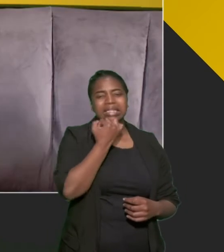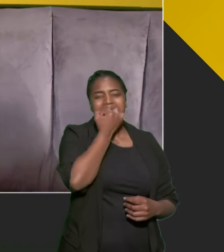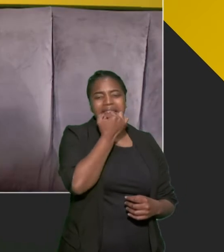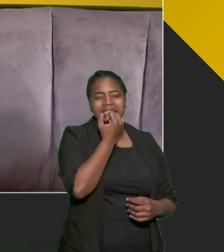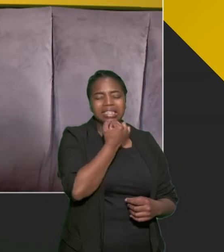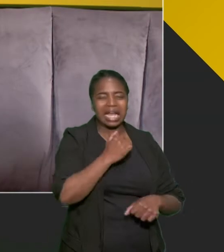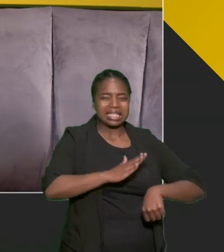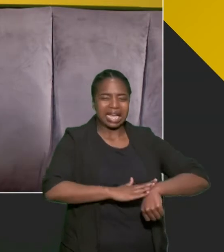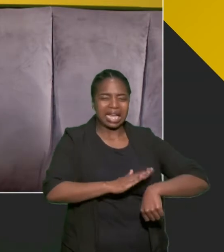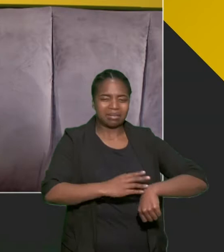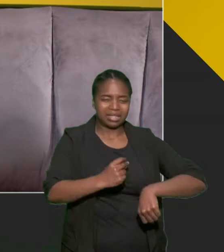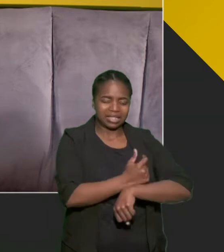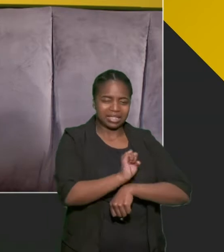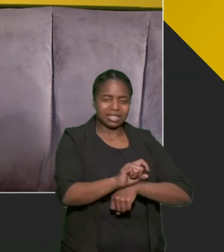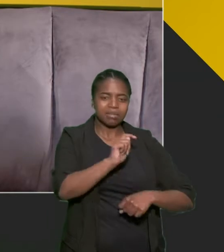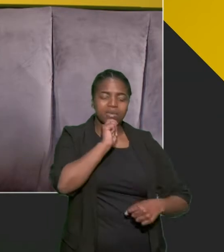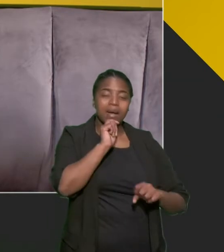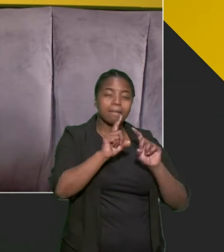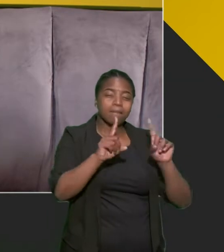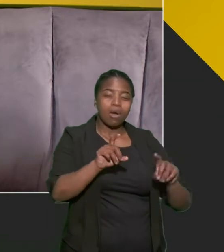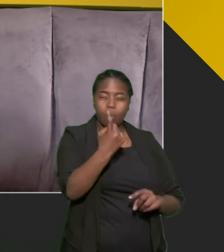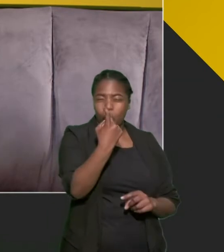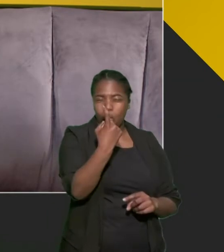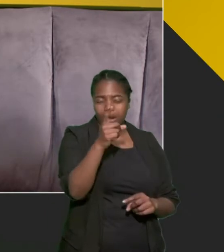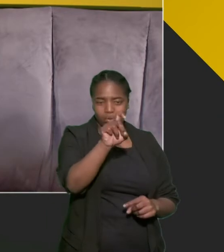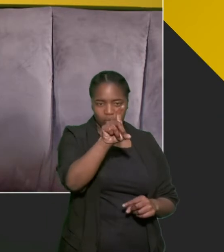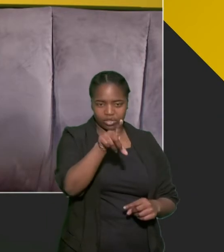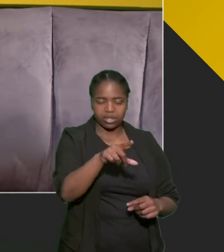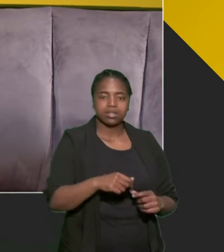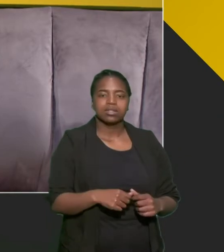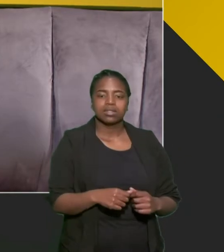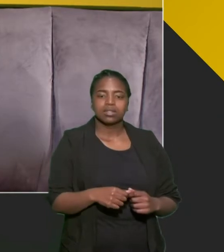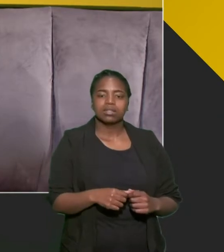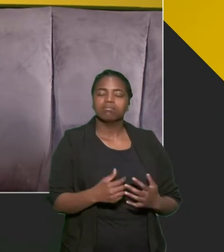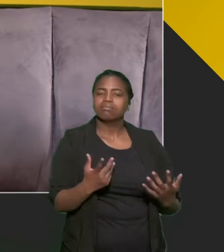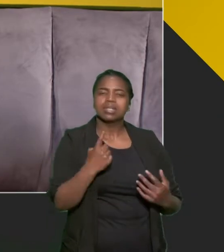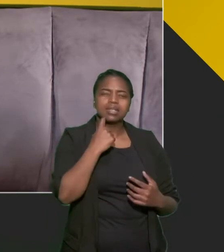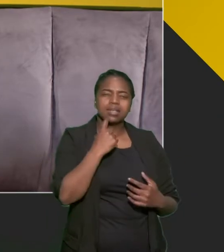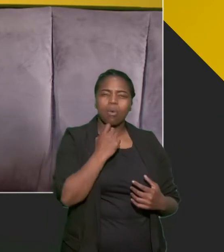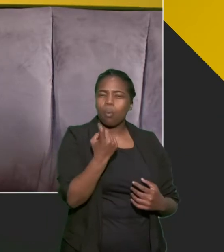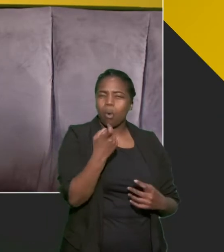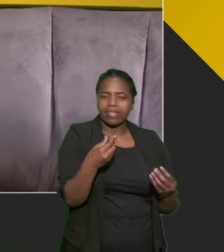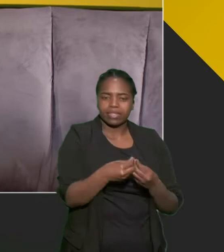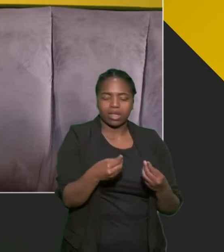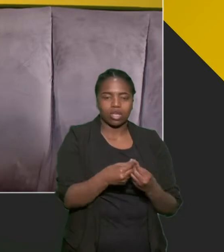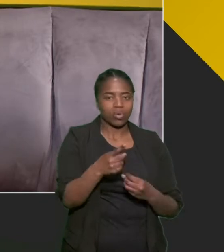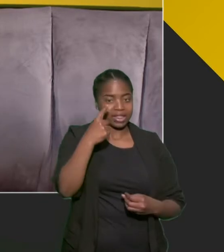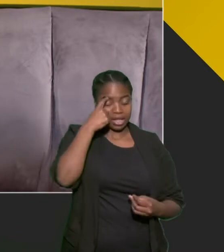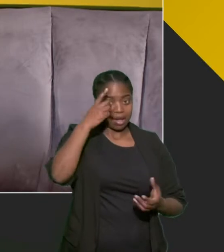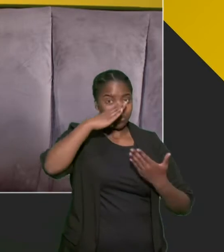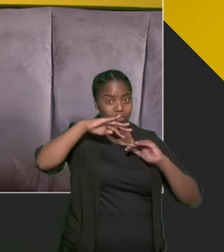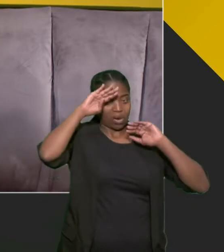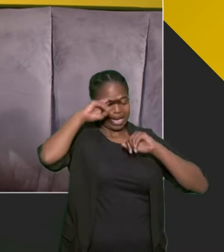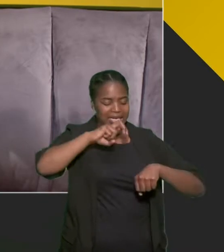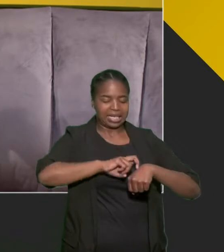Unfortunately, time is not on our side this morning, but I wanted to ask you one quick one, which is simply, what is the one thing that you think Botswana